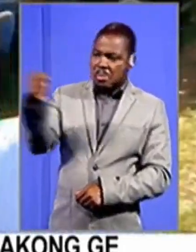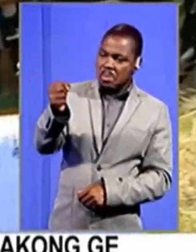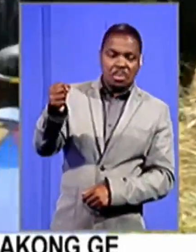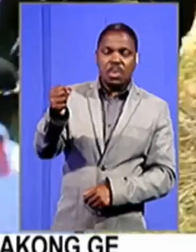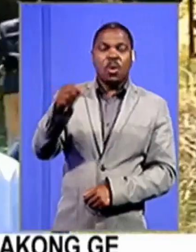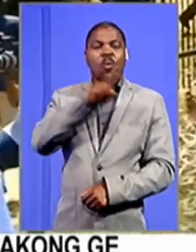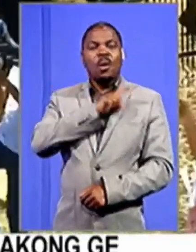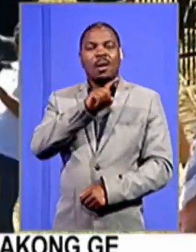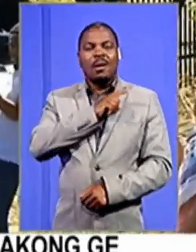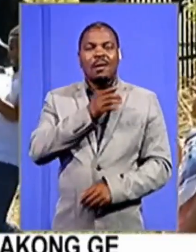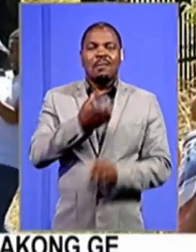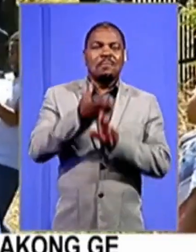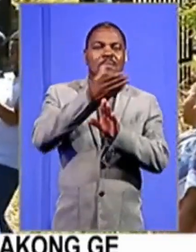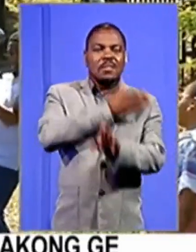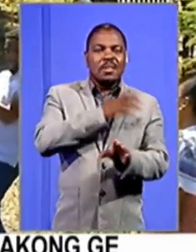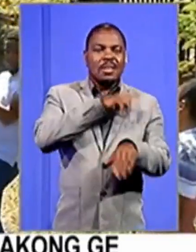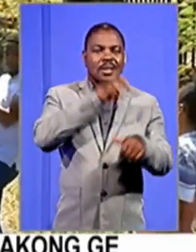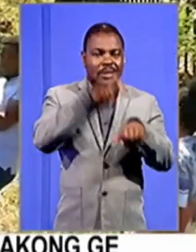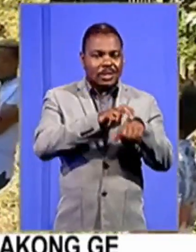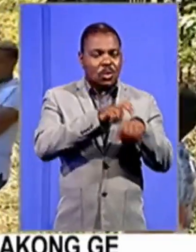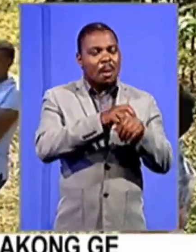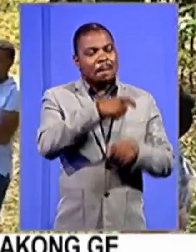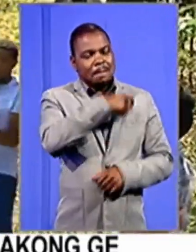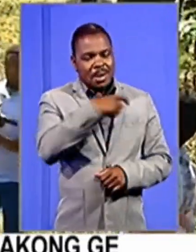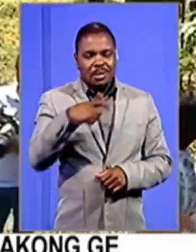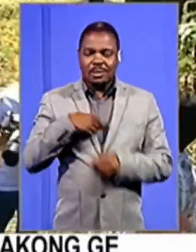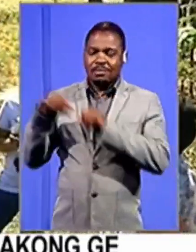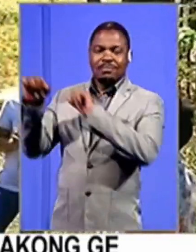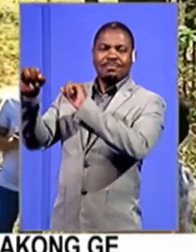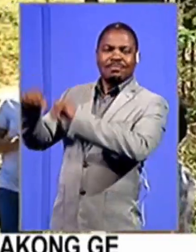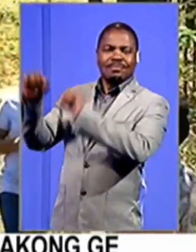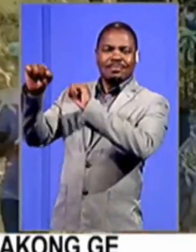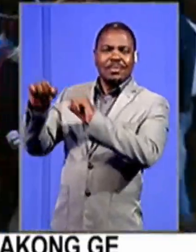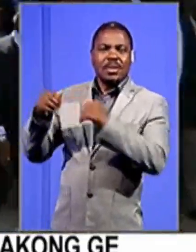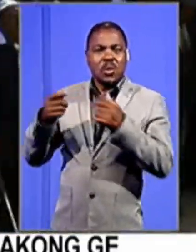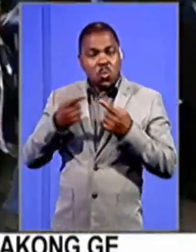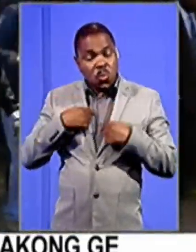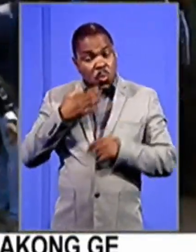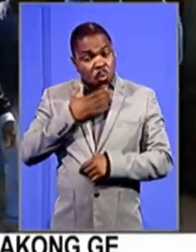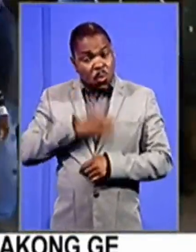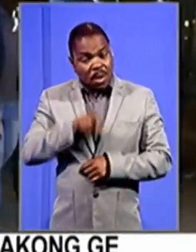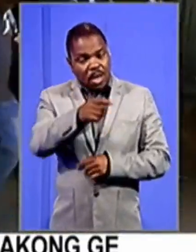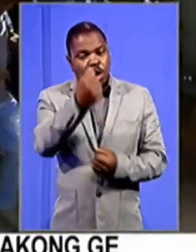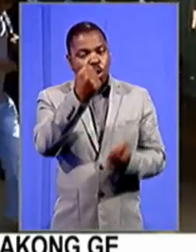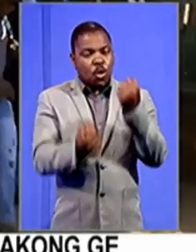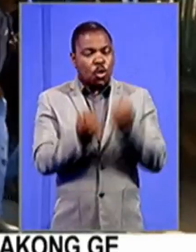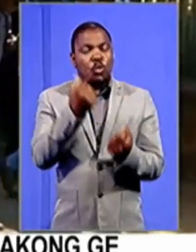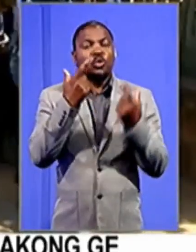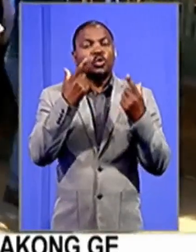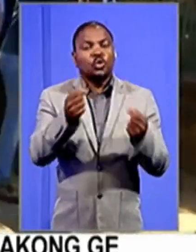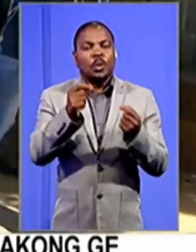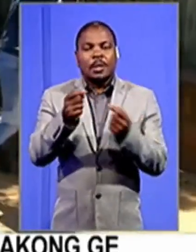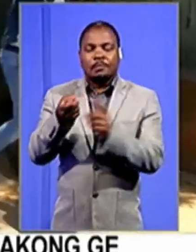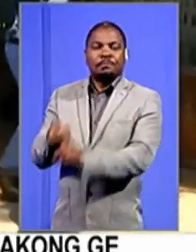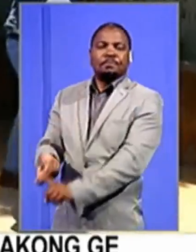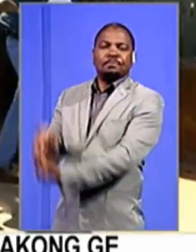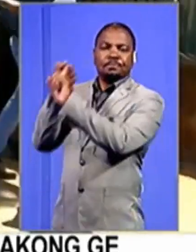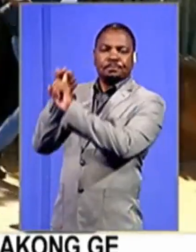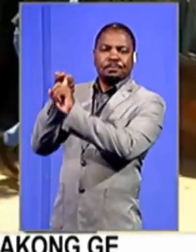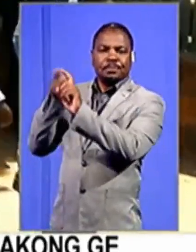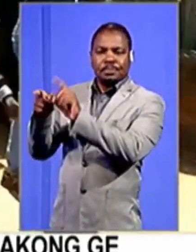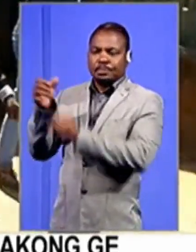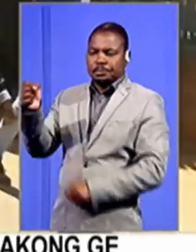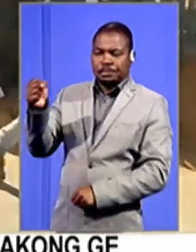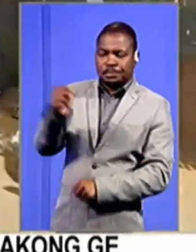pele president a ba dumelela bjale ntho e re be re e nyaka ko court ko ba thibela gore ba se ka bea le